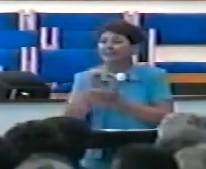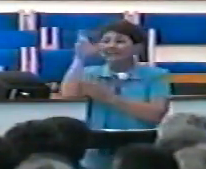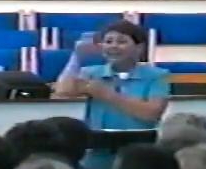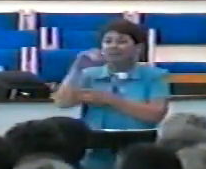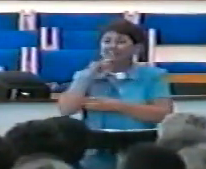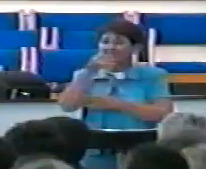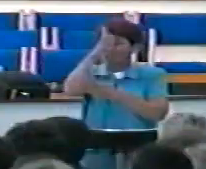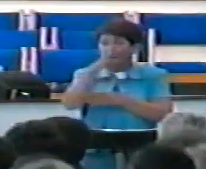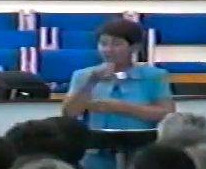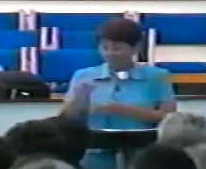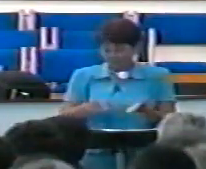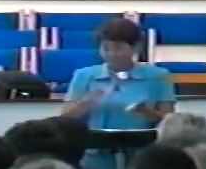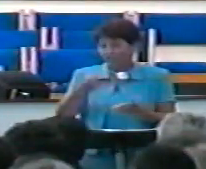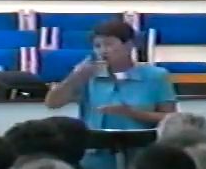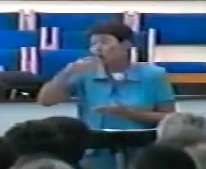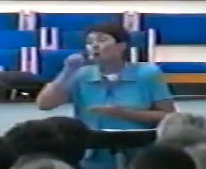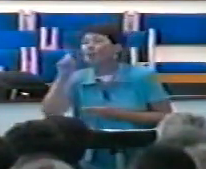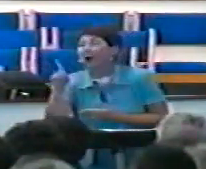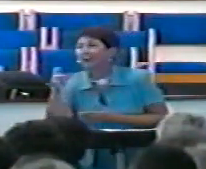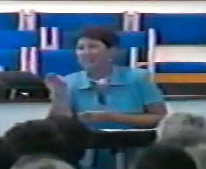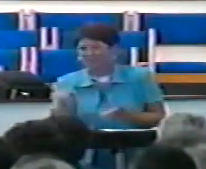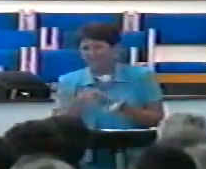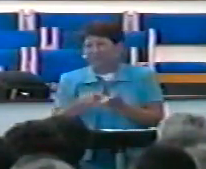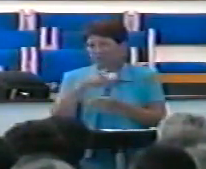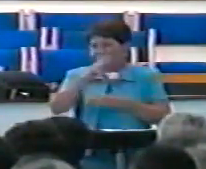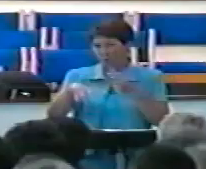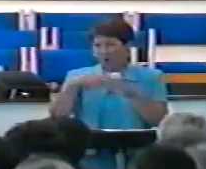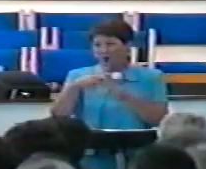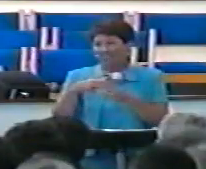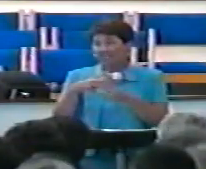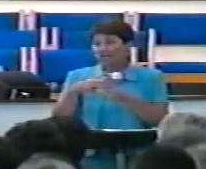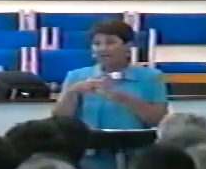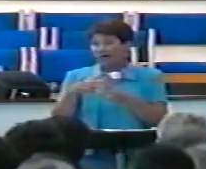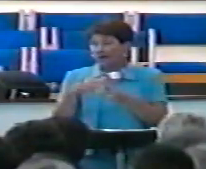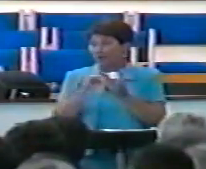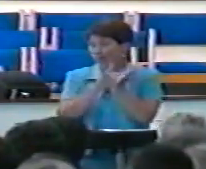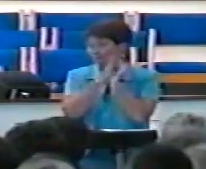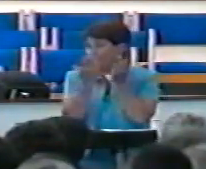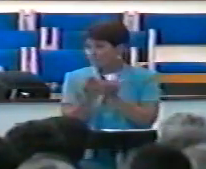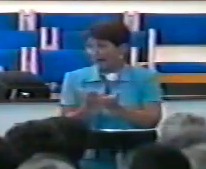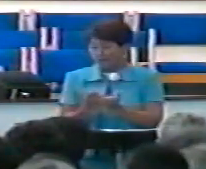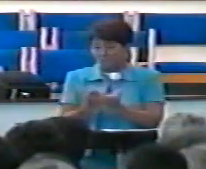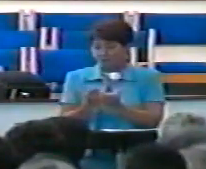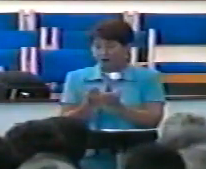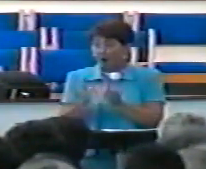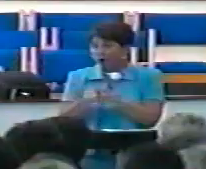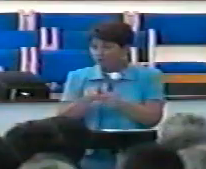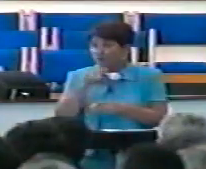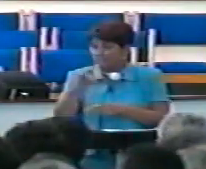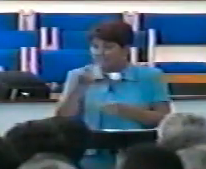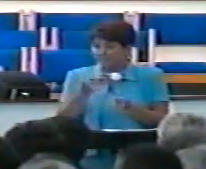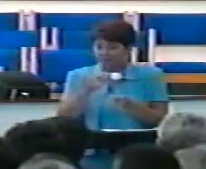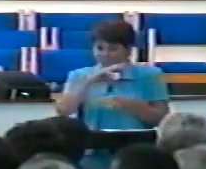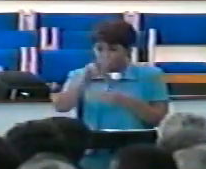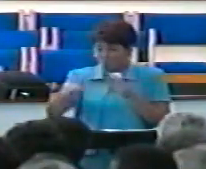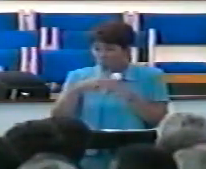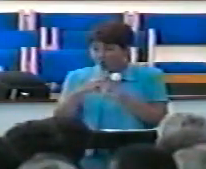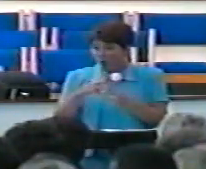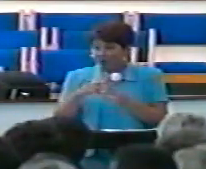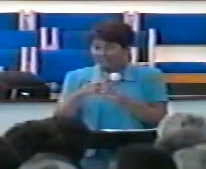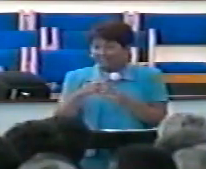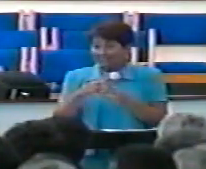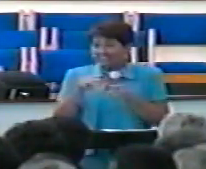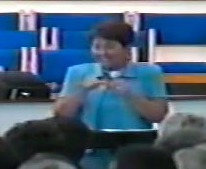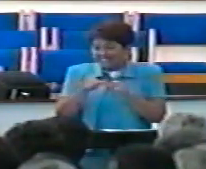of fact, the Bible also says that this world lies in wickedness. It is a world where the devil is doing